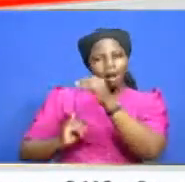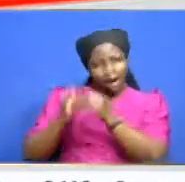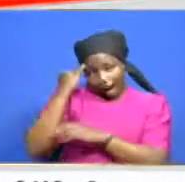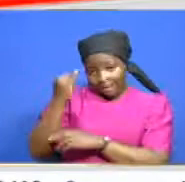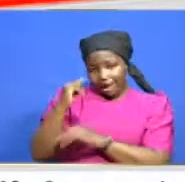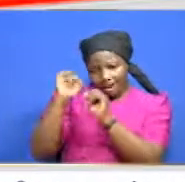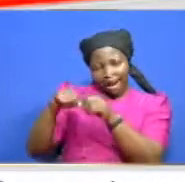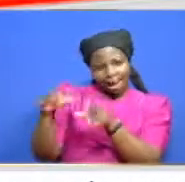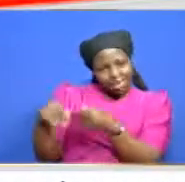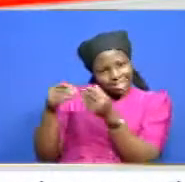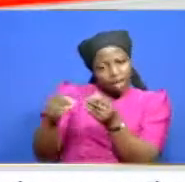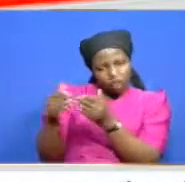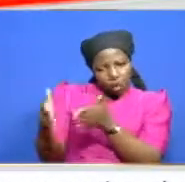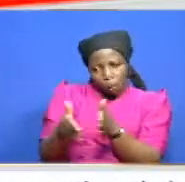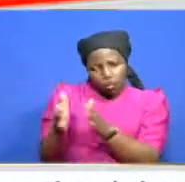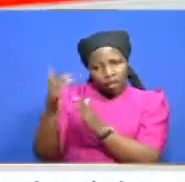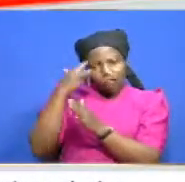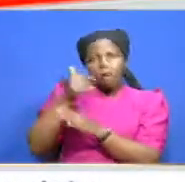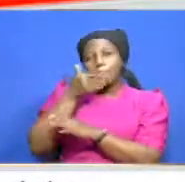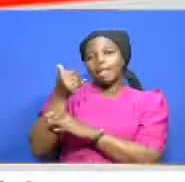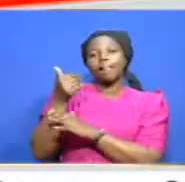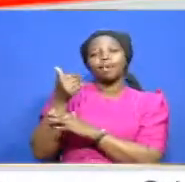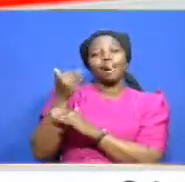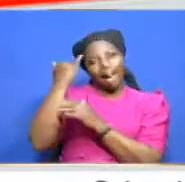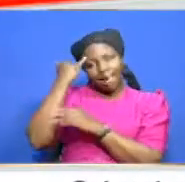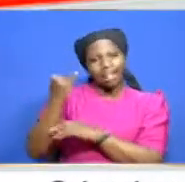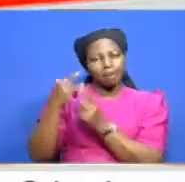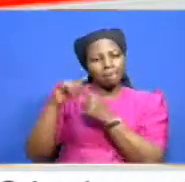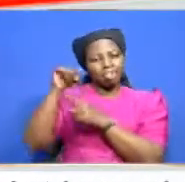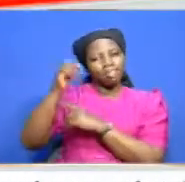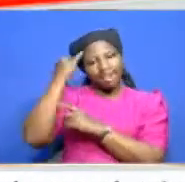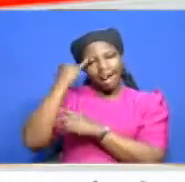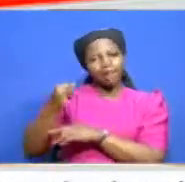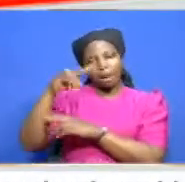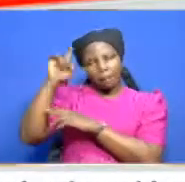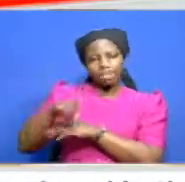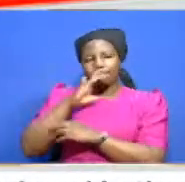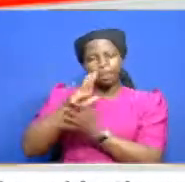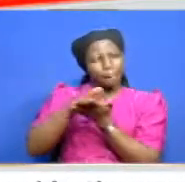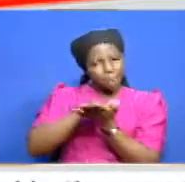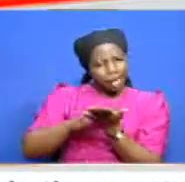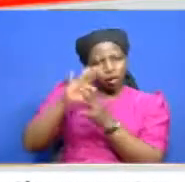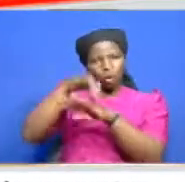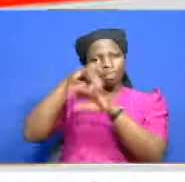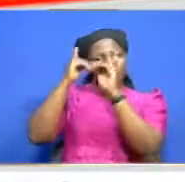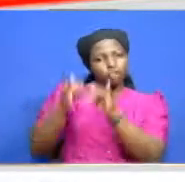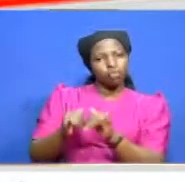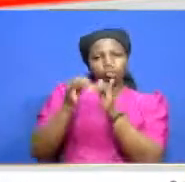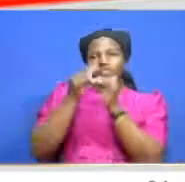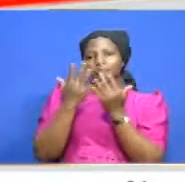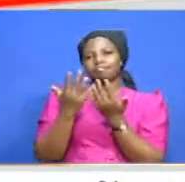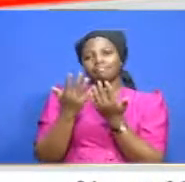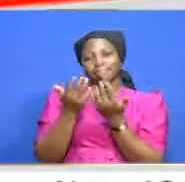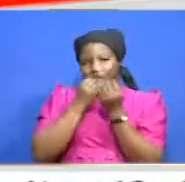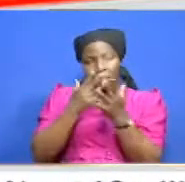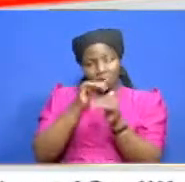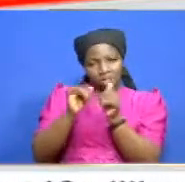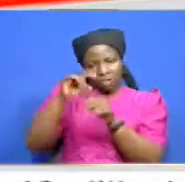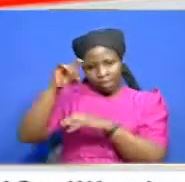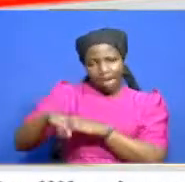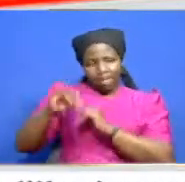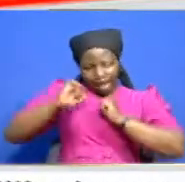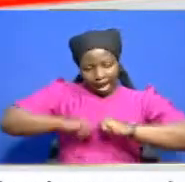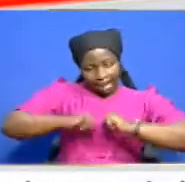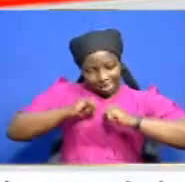even better idea. But this idea should be based on new information that we can all agree to. Because we are